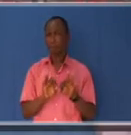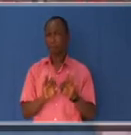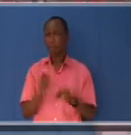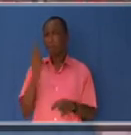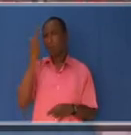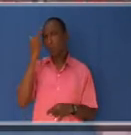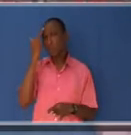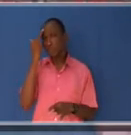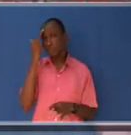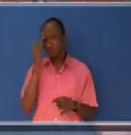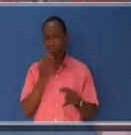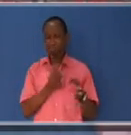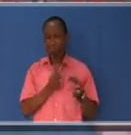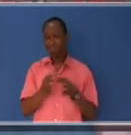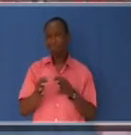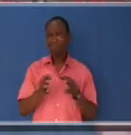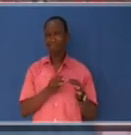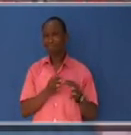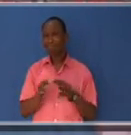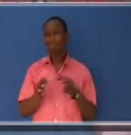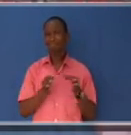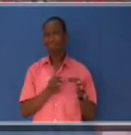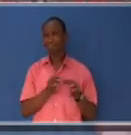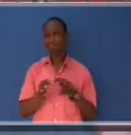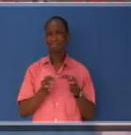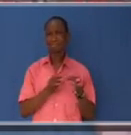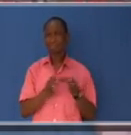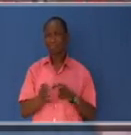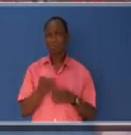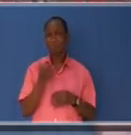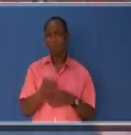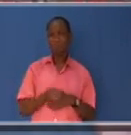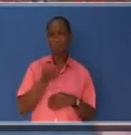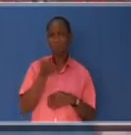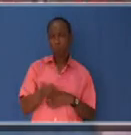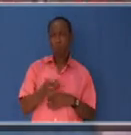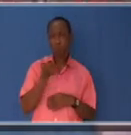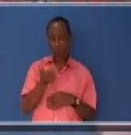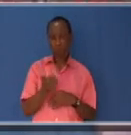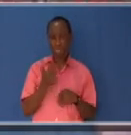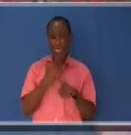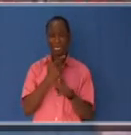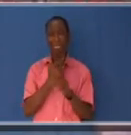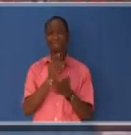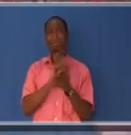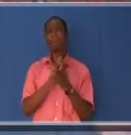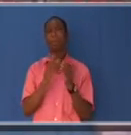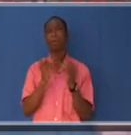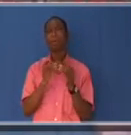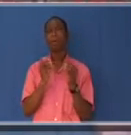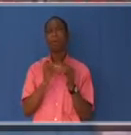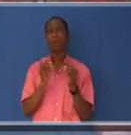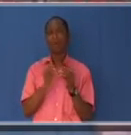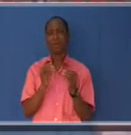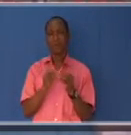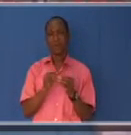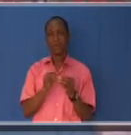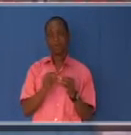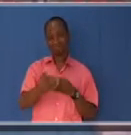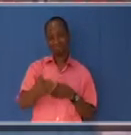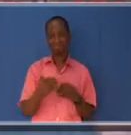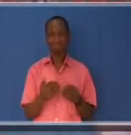bia na ye wogidie se na ọjọ bi a na ene wo che no wo bo mọde se wo be follow